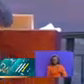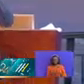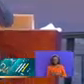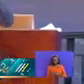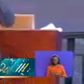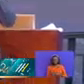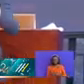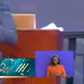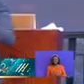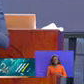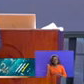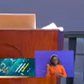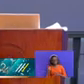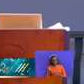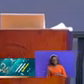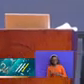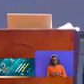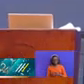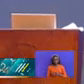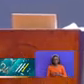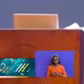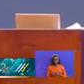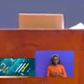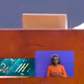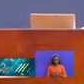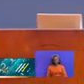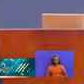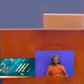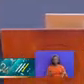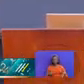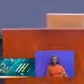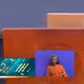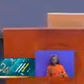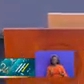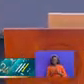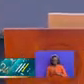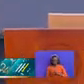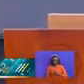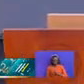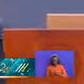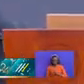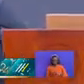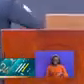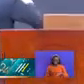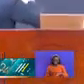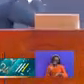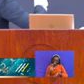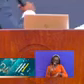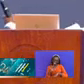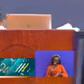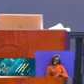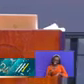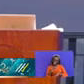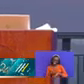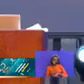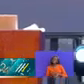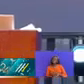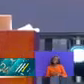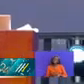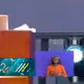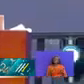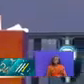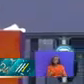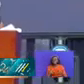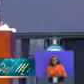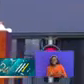I speaking to anyone an intercessor that wakes up at 4 and wakes the whole plot up